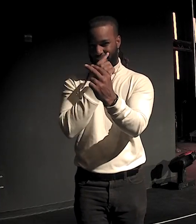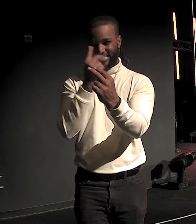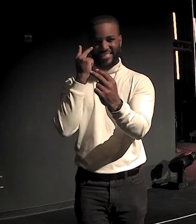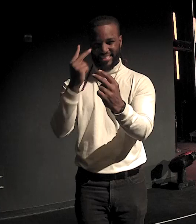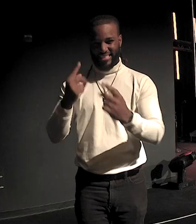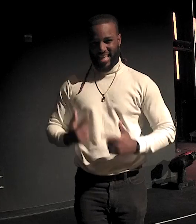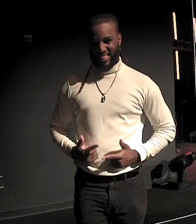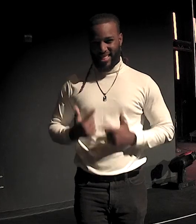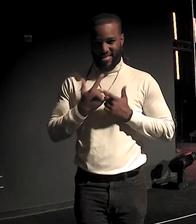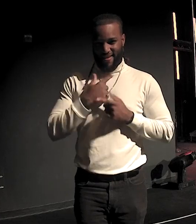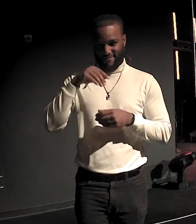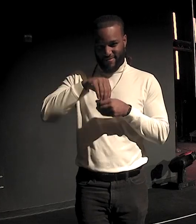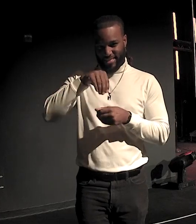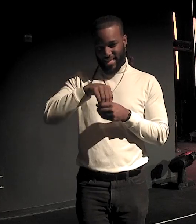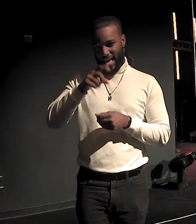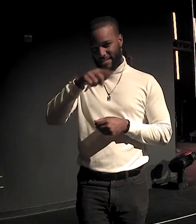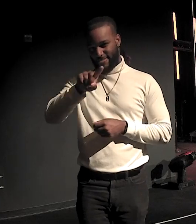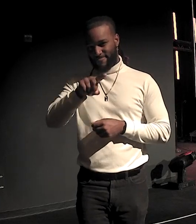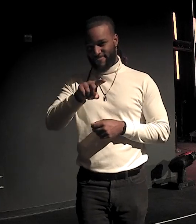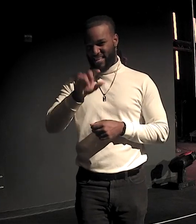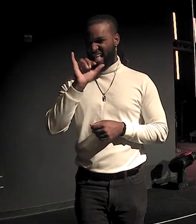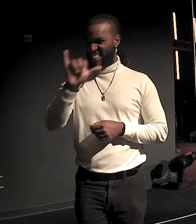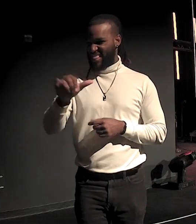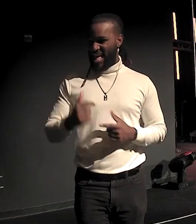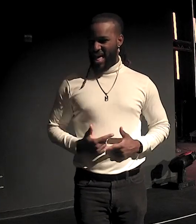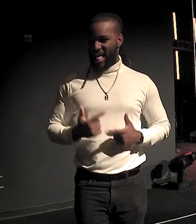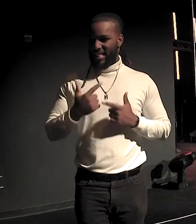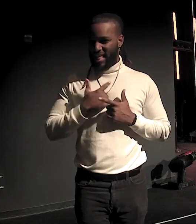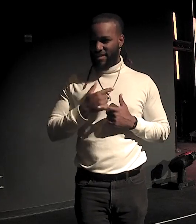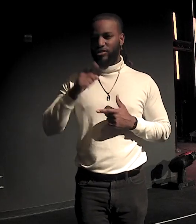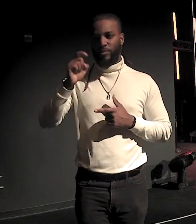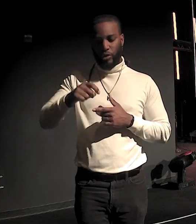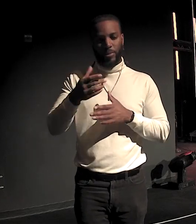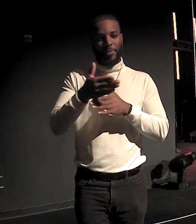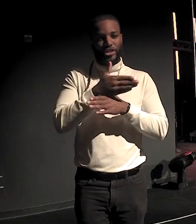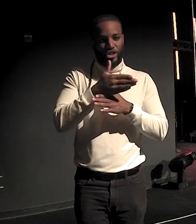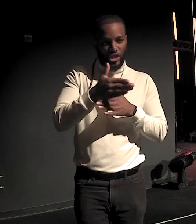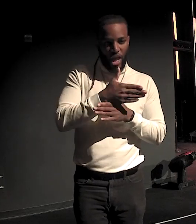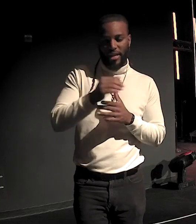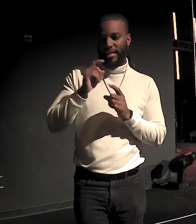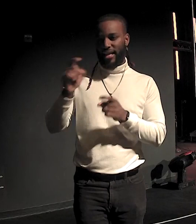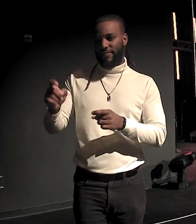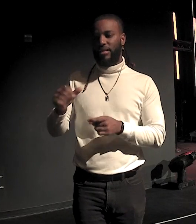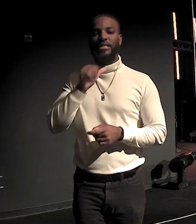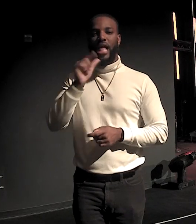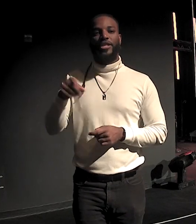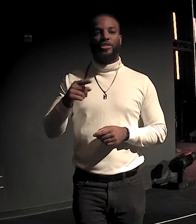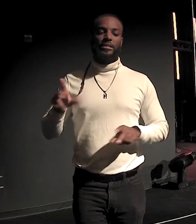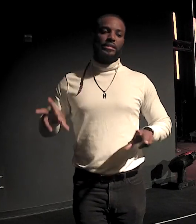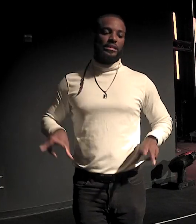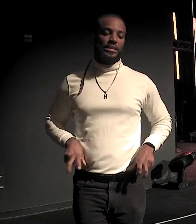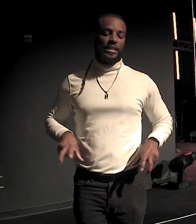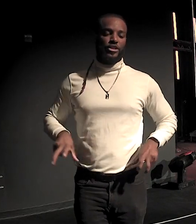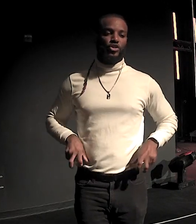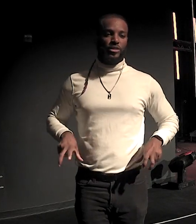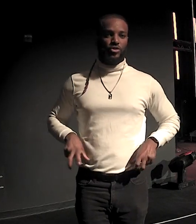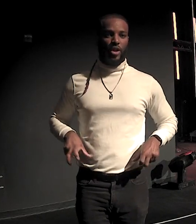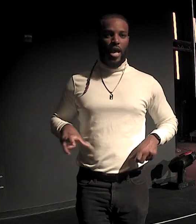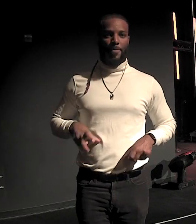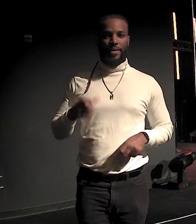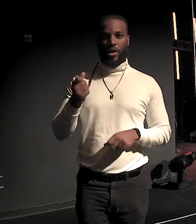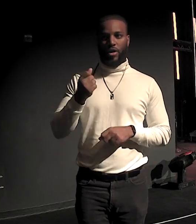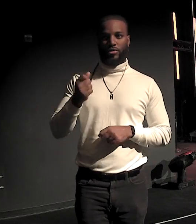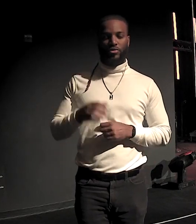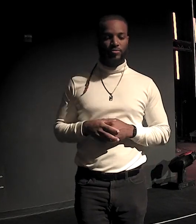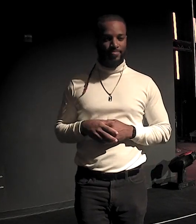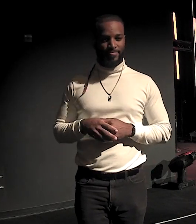that's inside of them. And that life is meant to be shared and given, not just stingily grabbed and held on